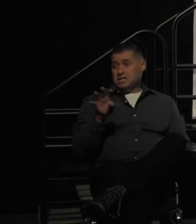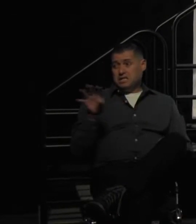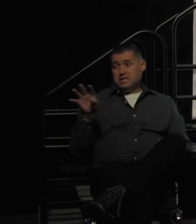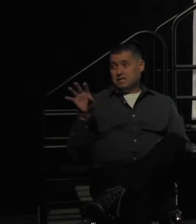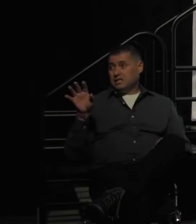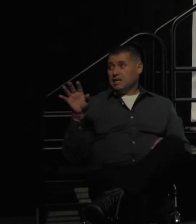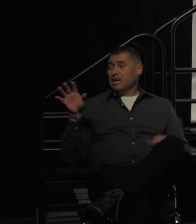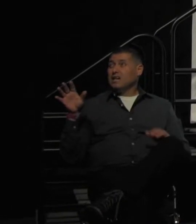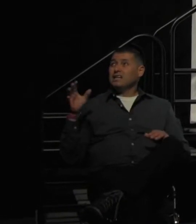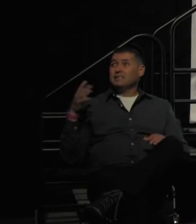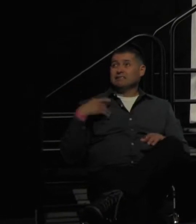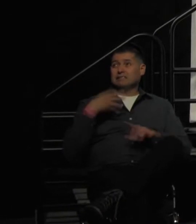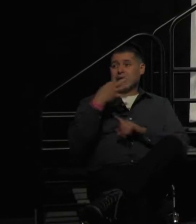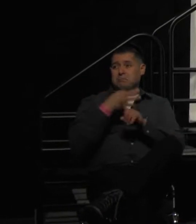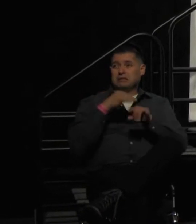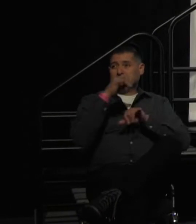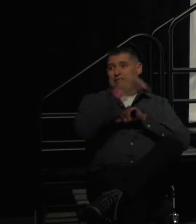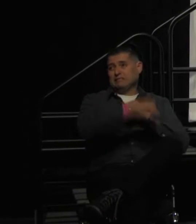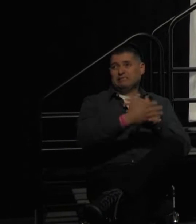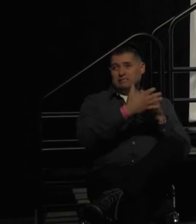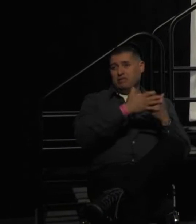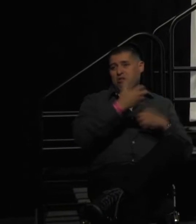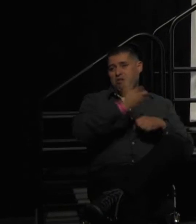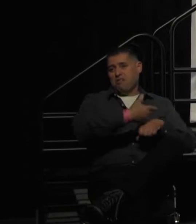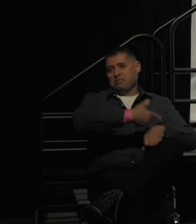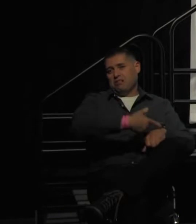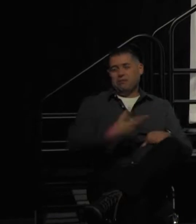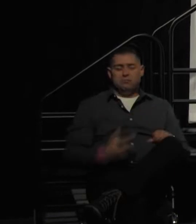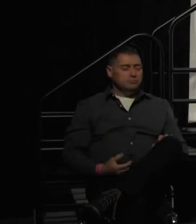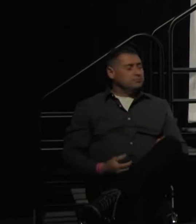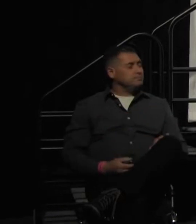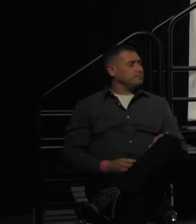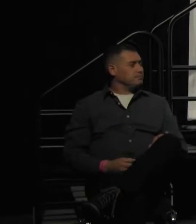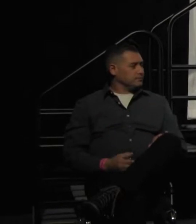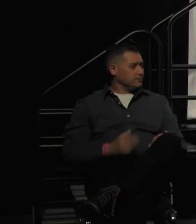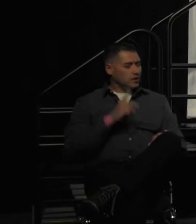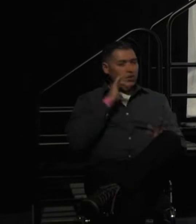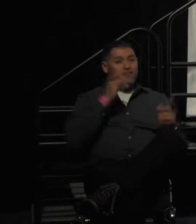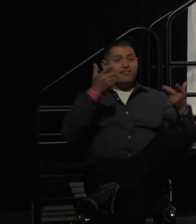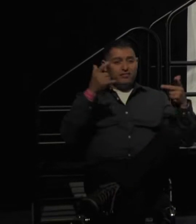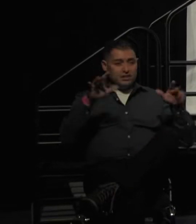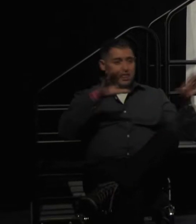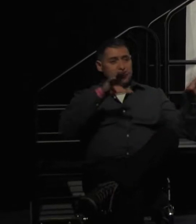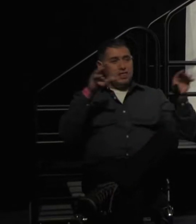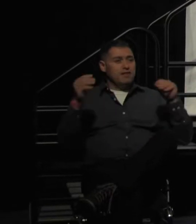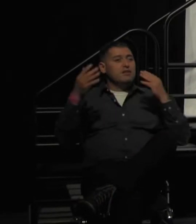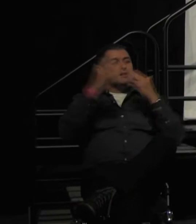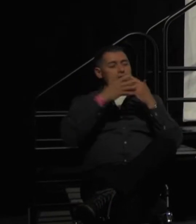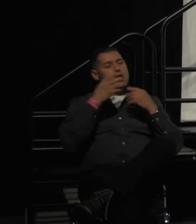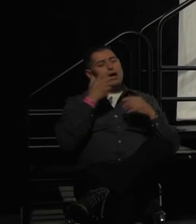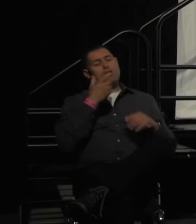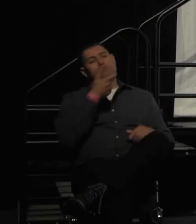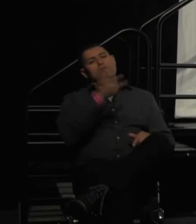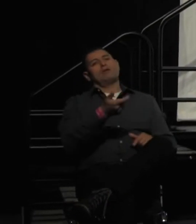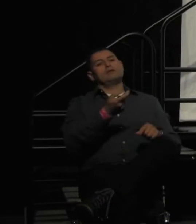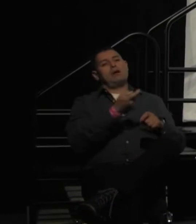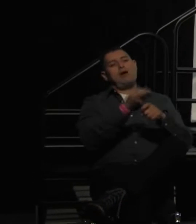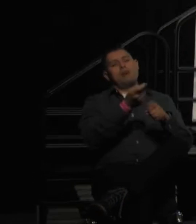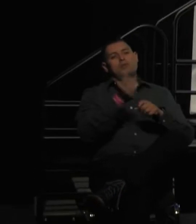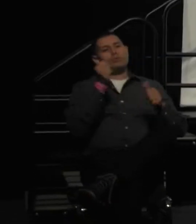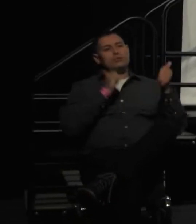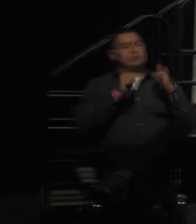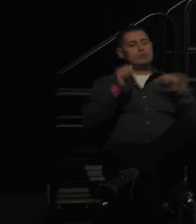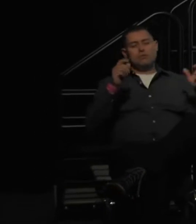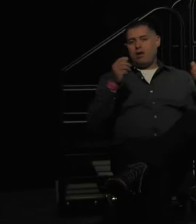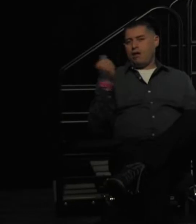9 months, man. Hard time. I know you did, but when you got out and I watched your comedy show, you were just